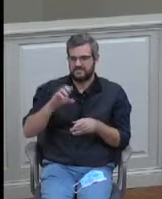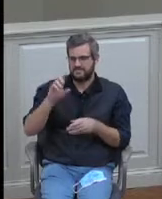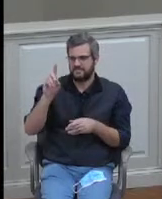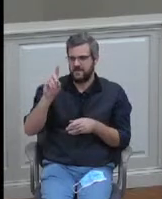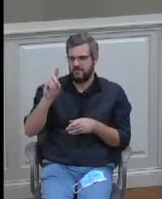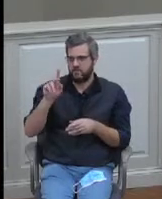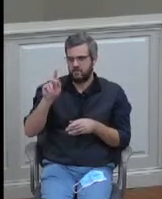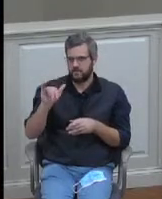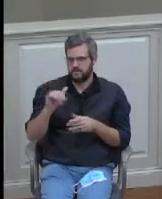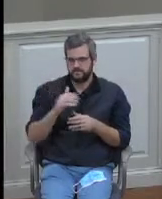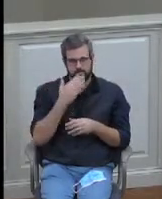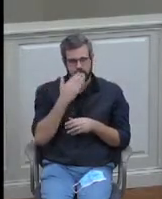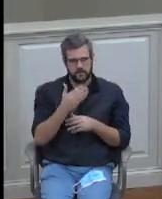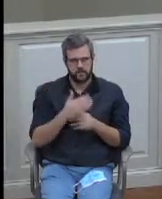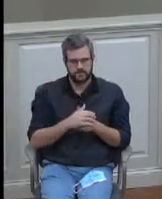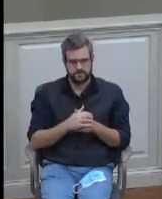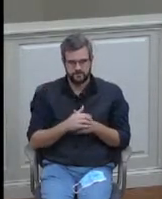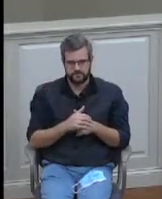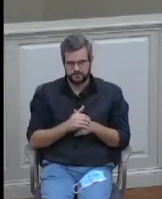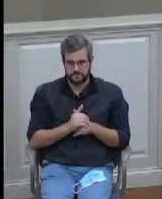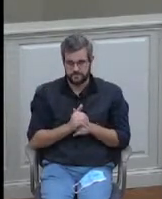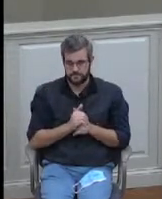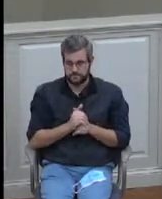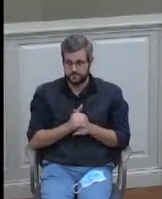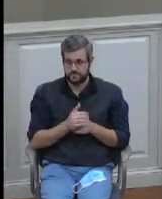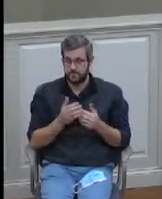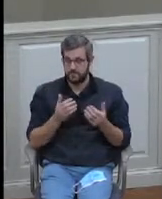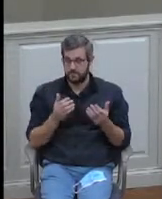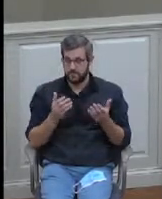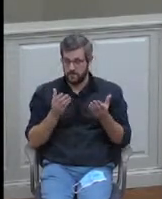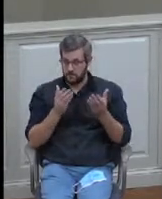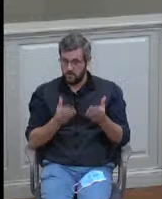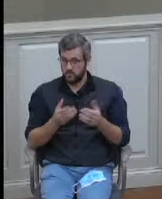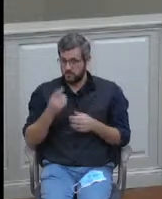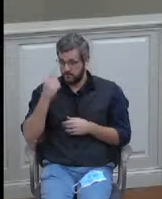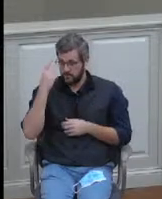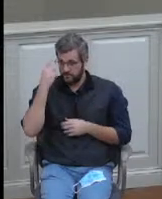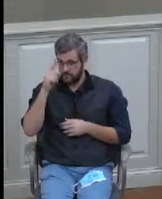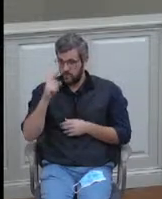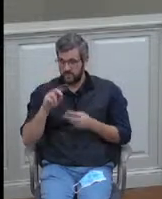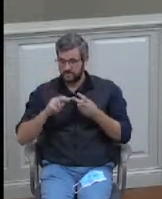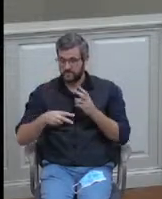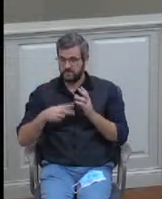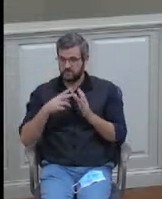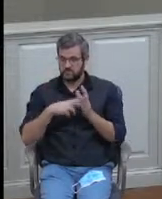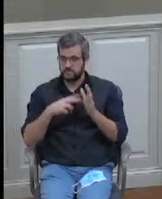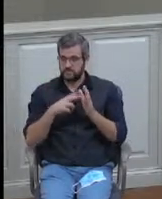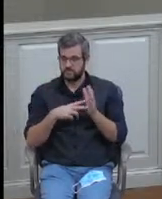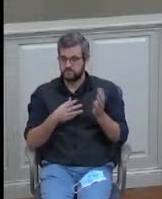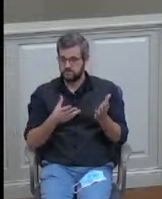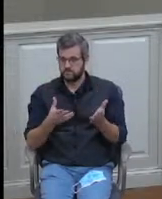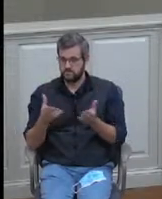Thank you, ma'am. Do I hear a motion for the second reading?